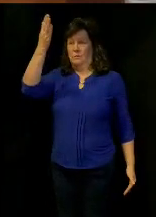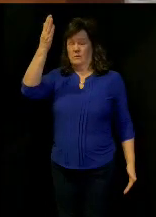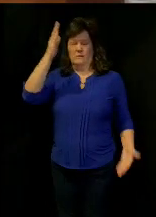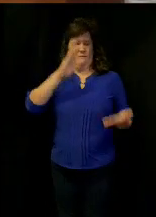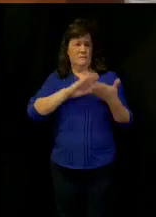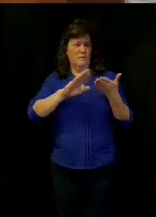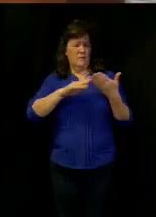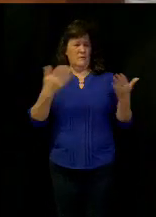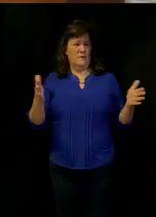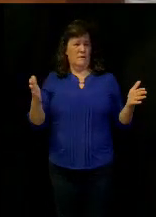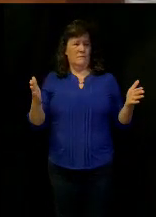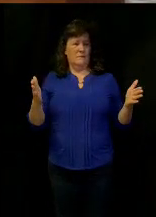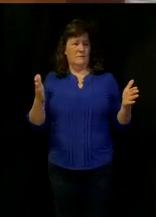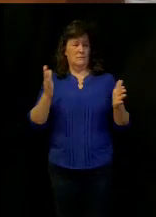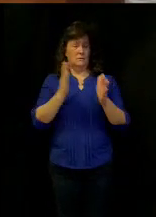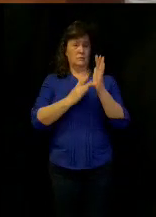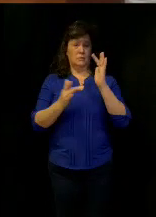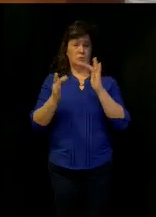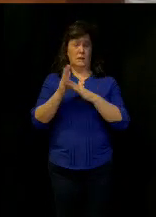You weren't even around when Jesus died.